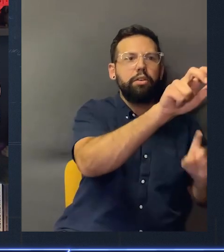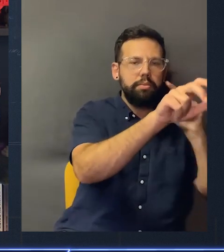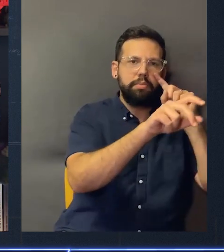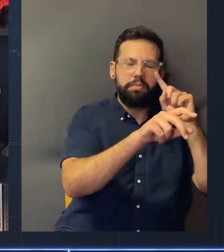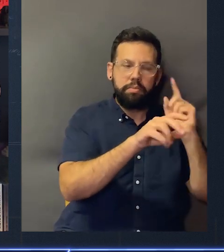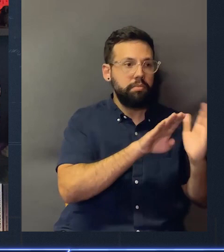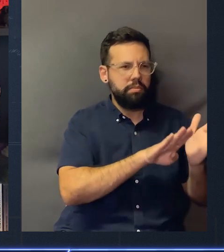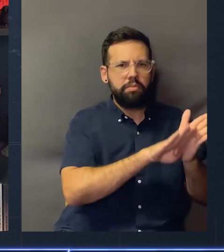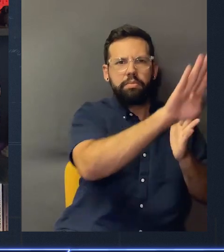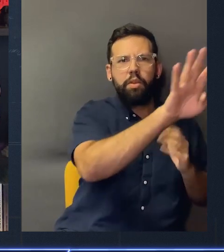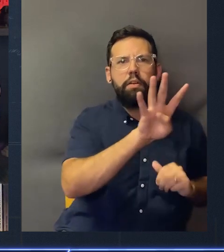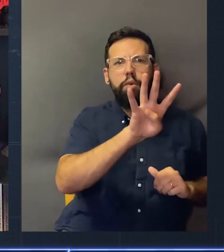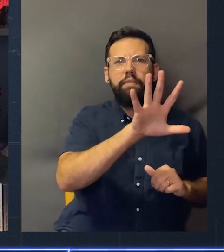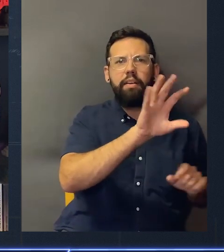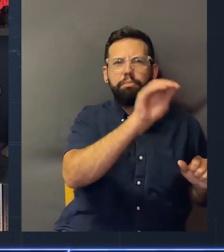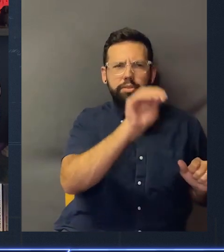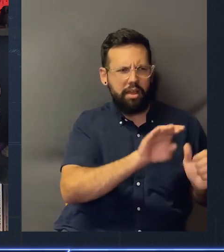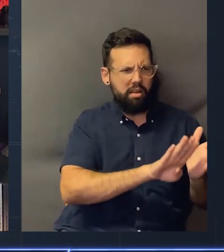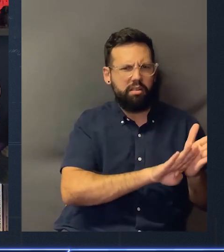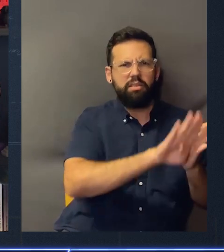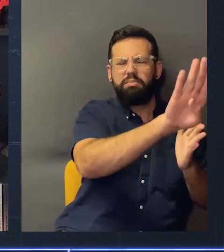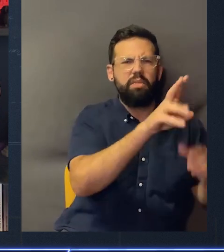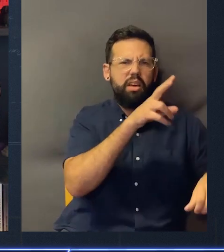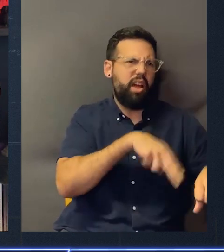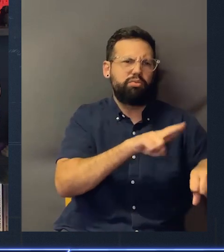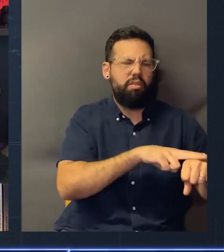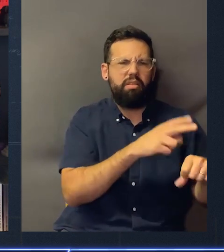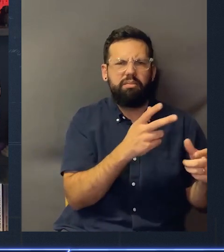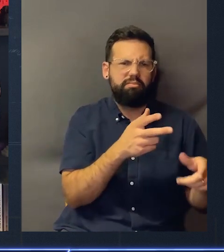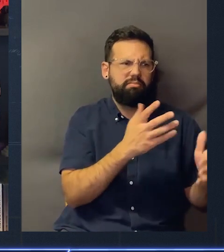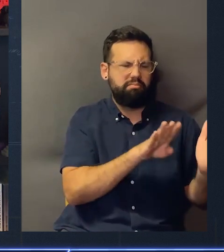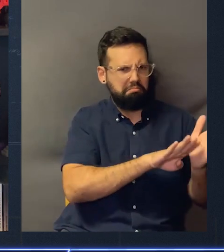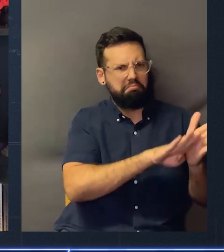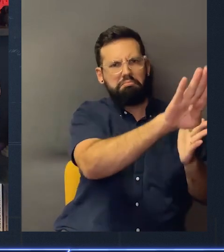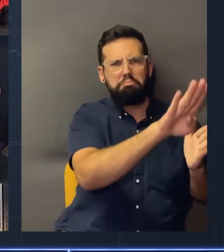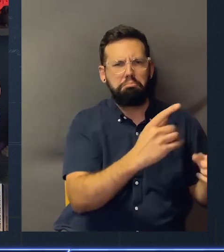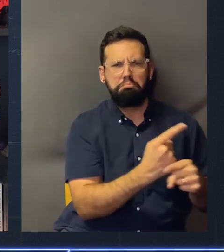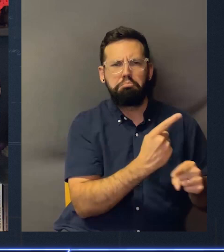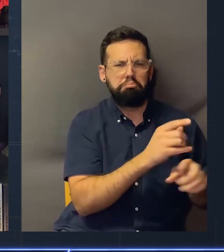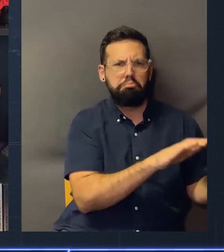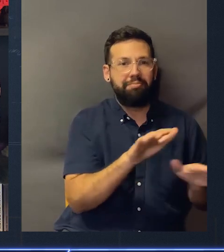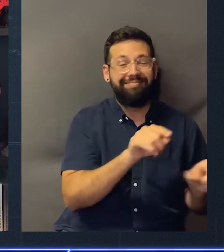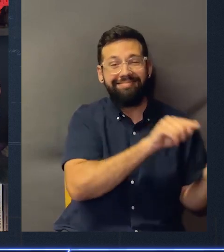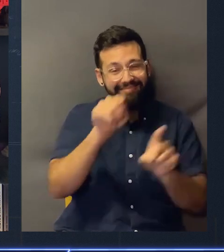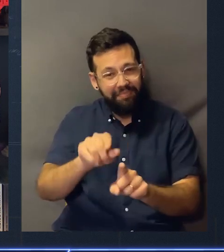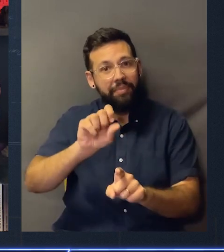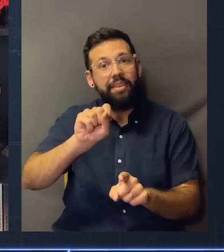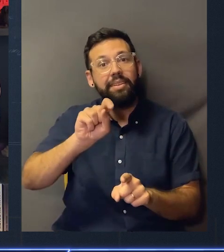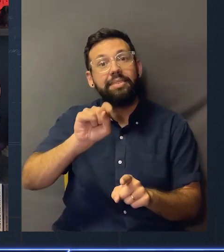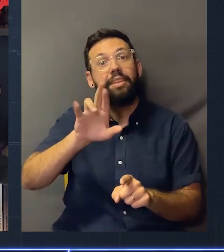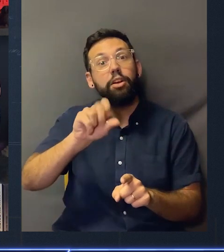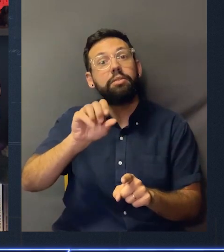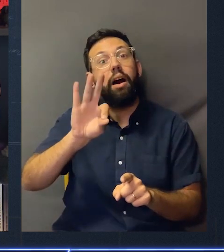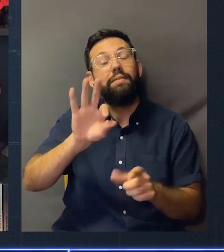up and goes in at the same proportion. So it's just basically just a diagonal of a square. The Stairs of Death,